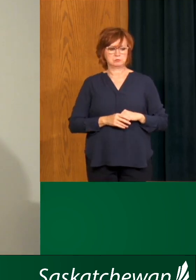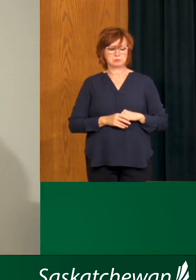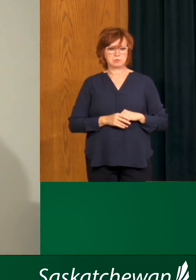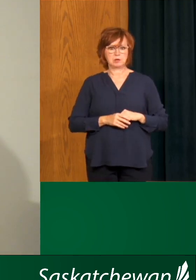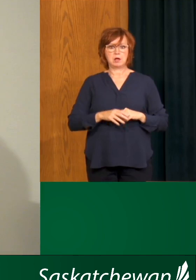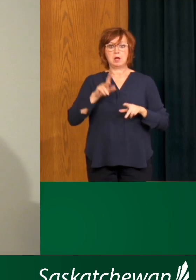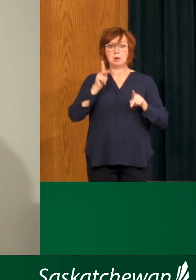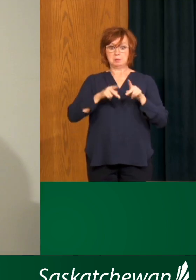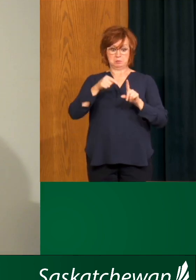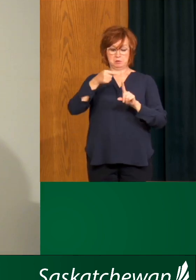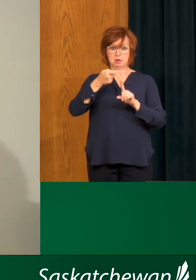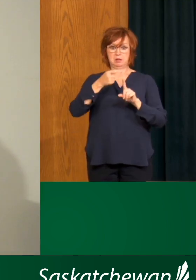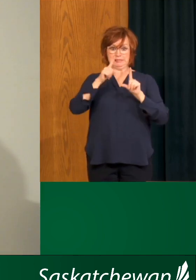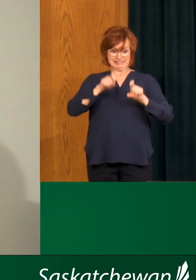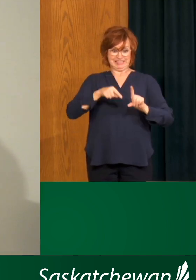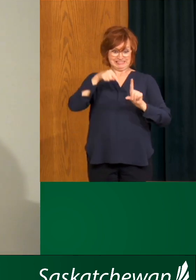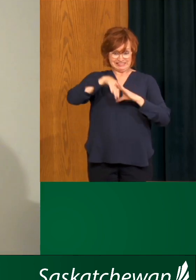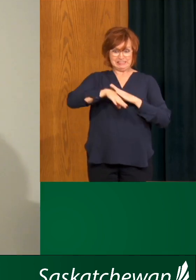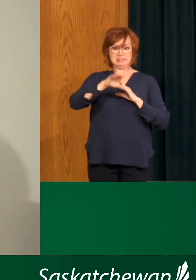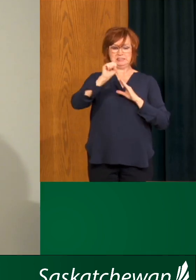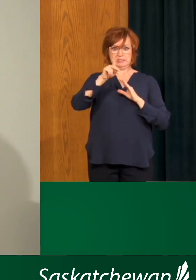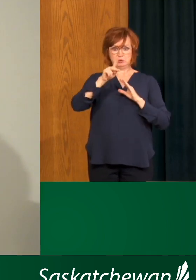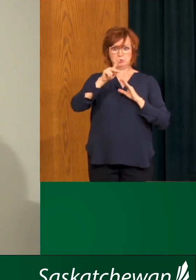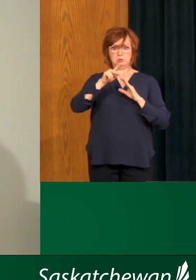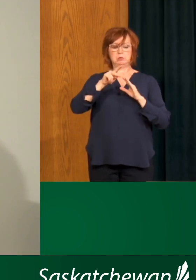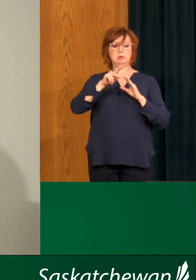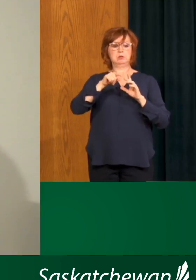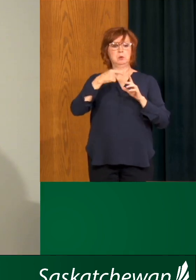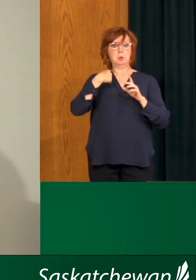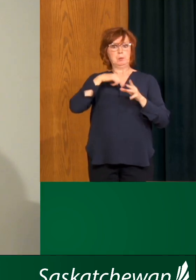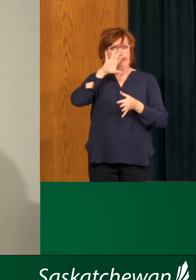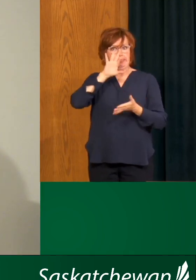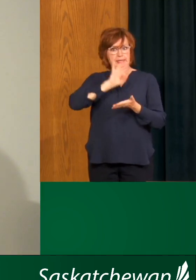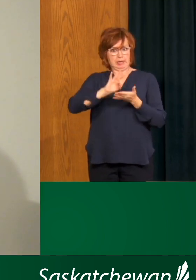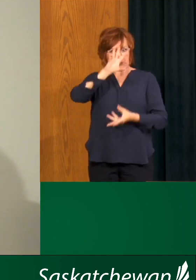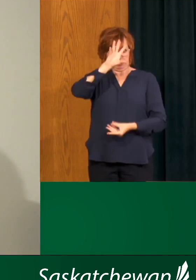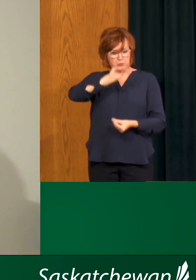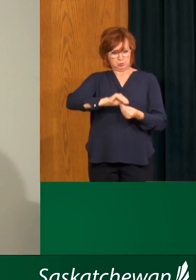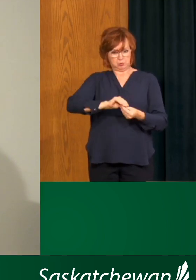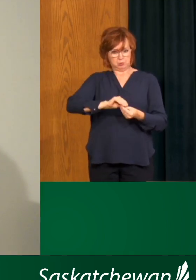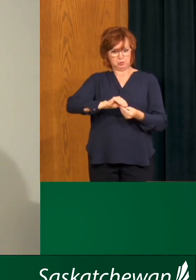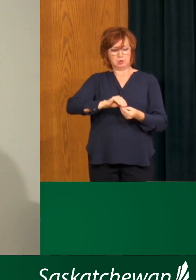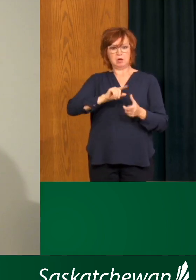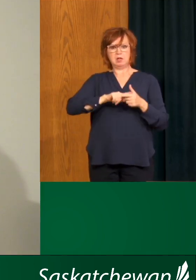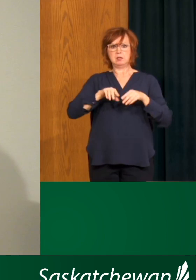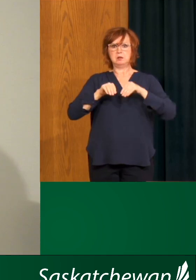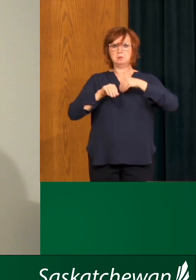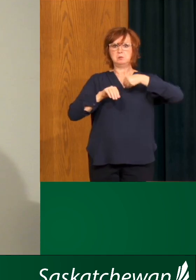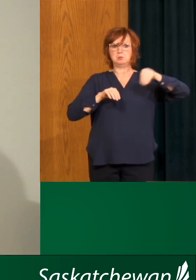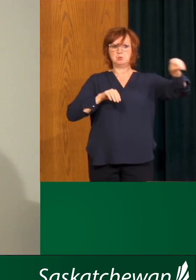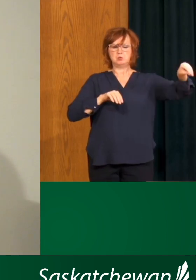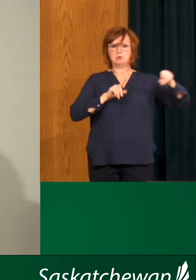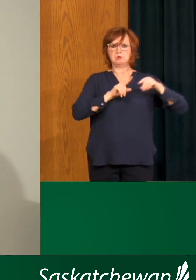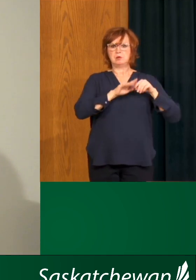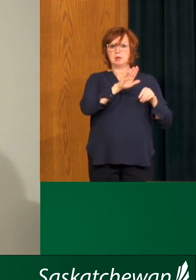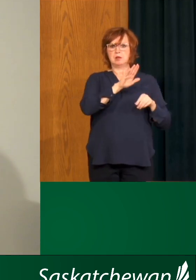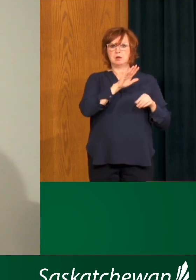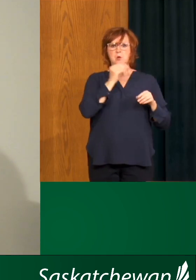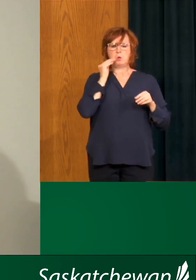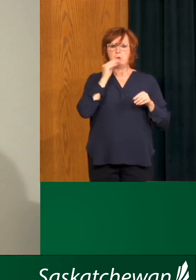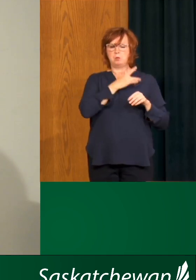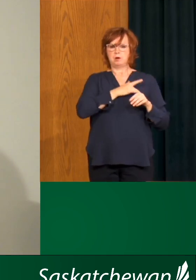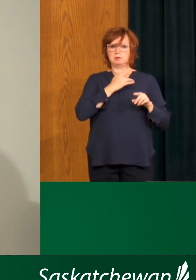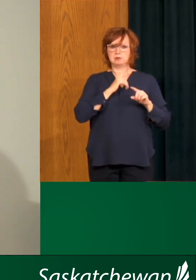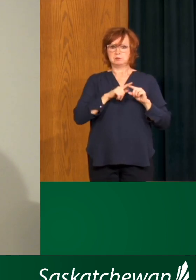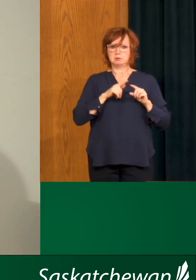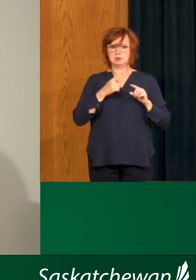have been in other provinces who were from Saskatchewan, and that reconciliation does happen. And primarily it's not to double count. Right. How